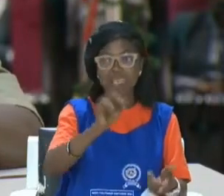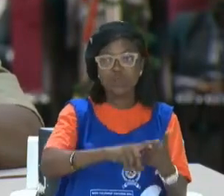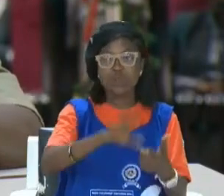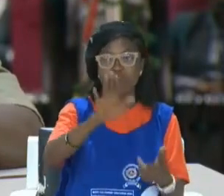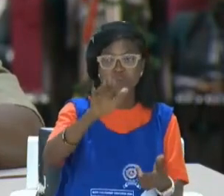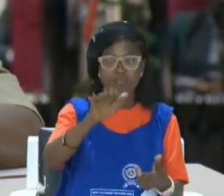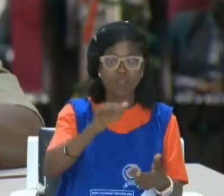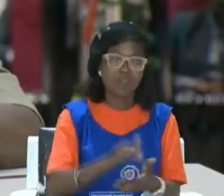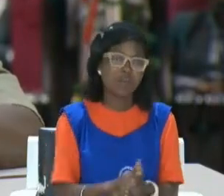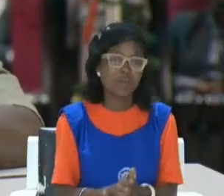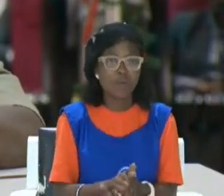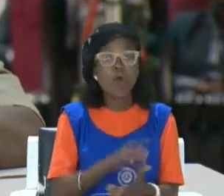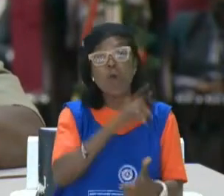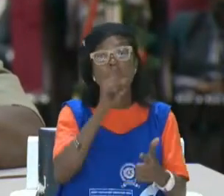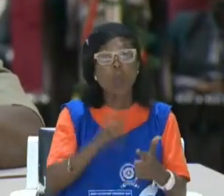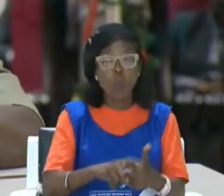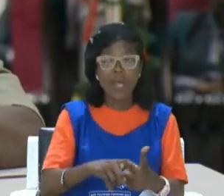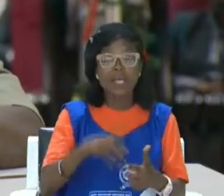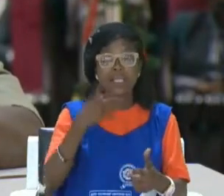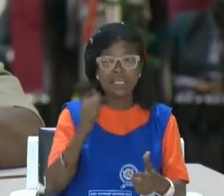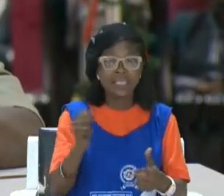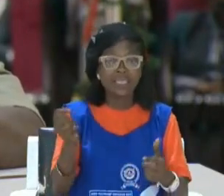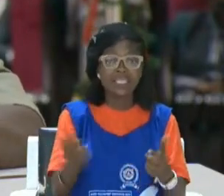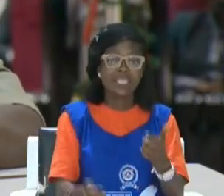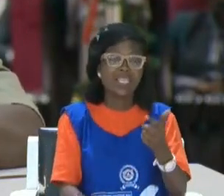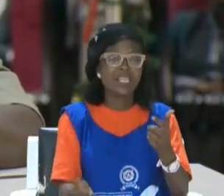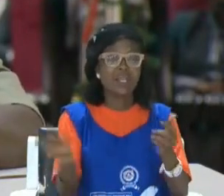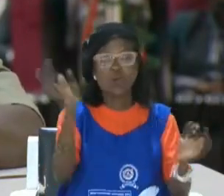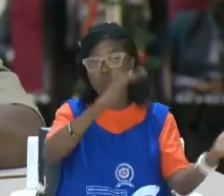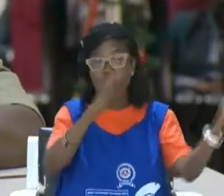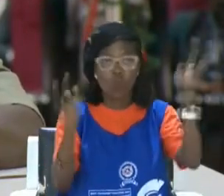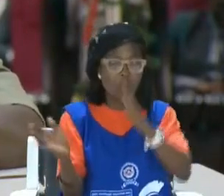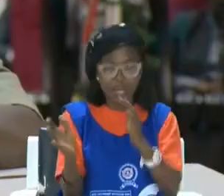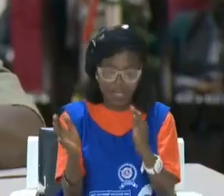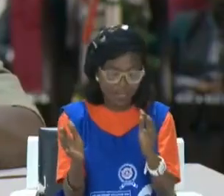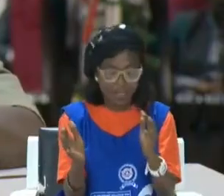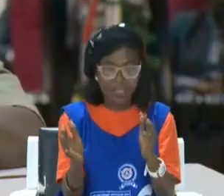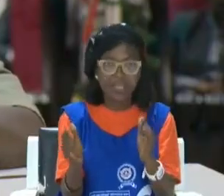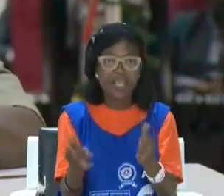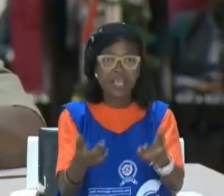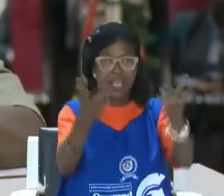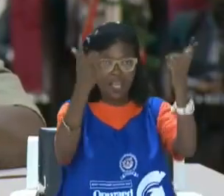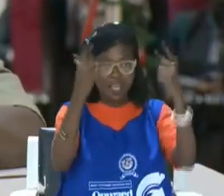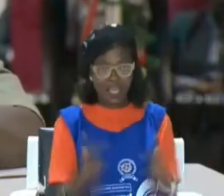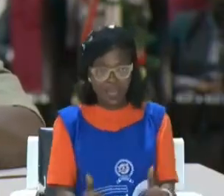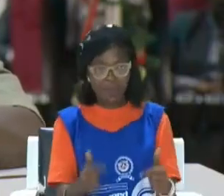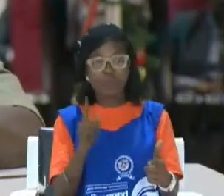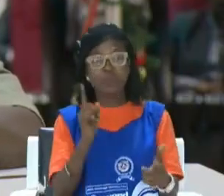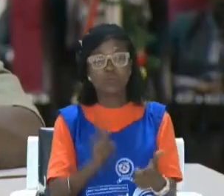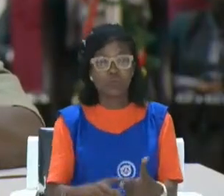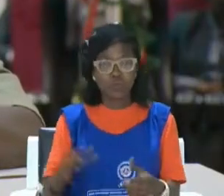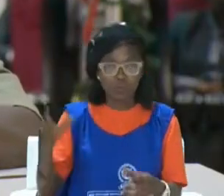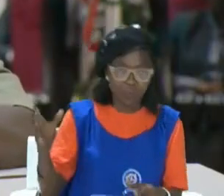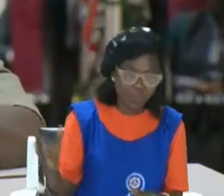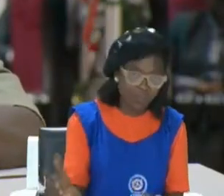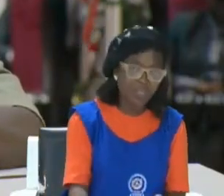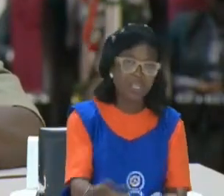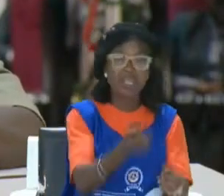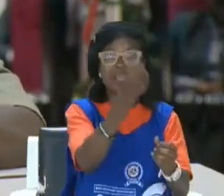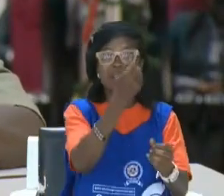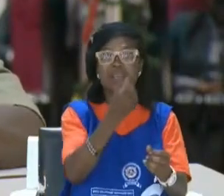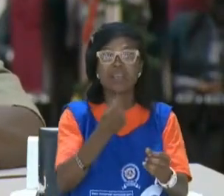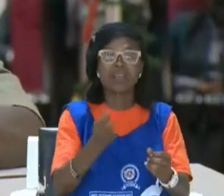15, when the wind came to take Elijah to heaven, there was also the horses